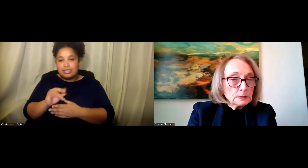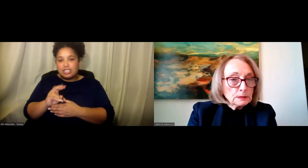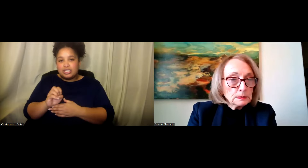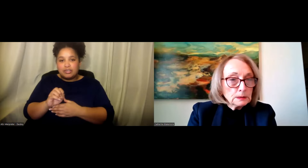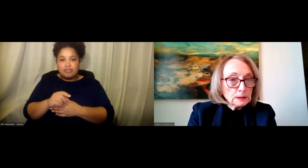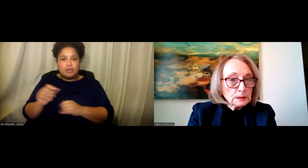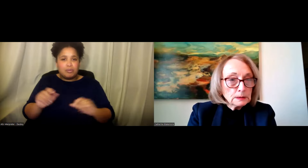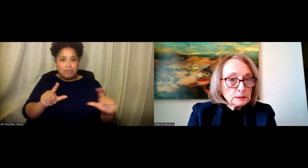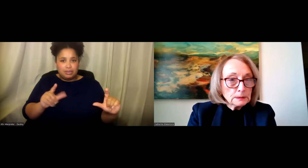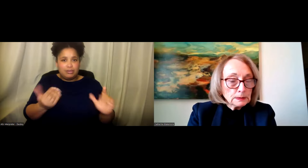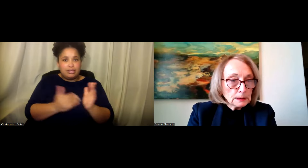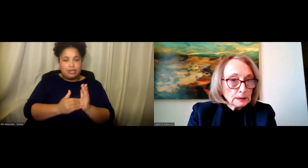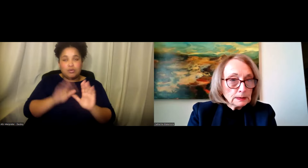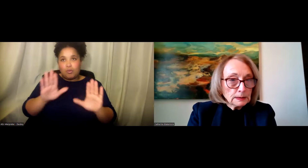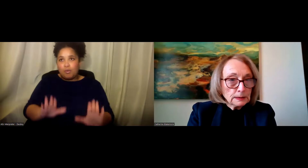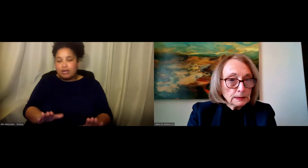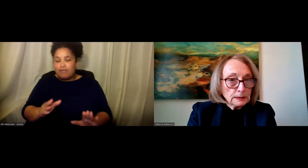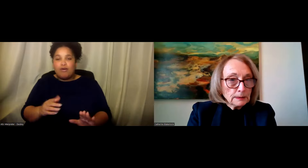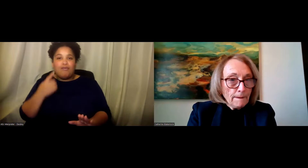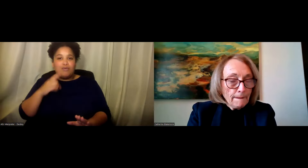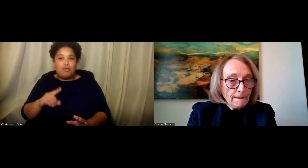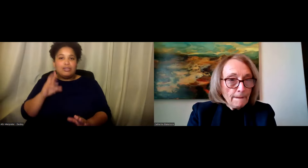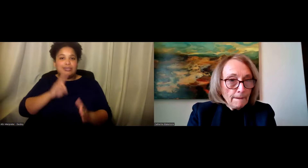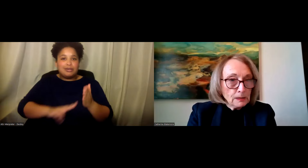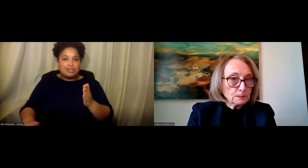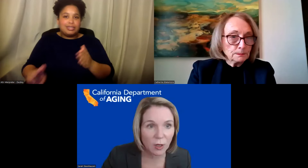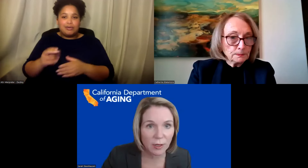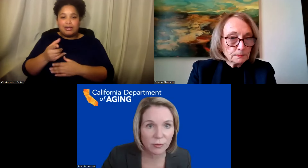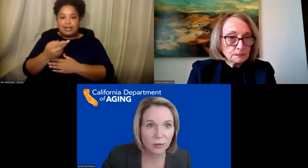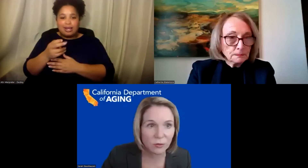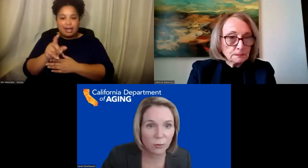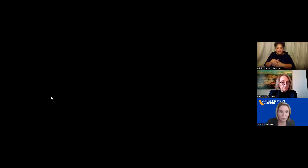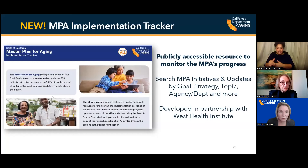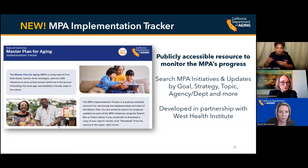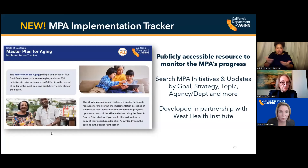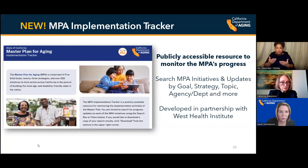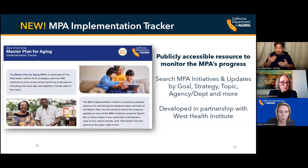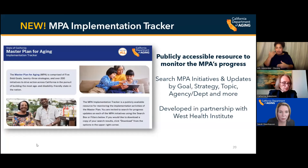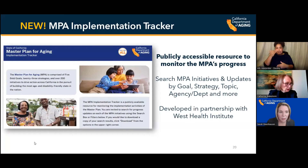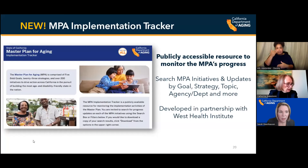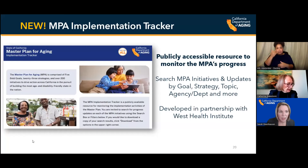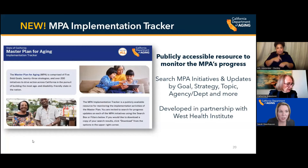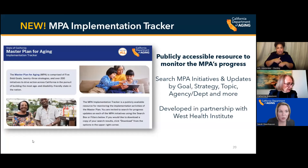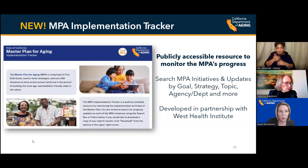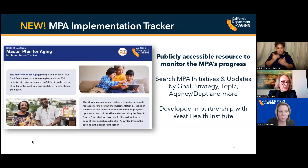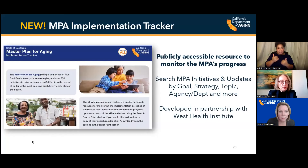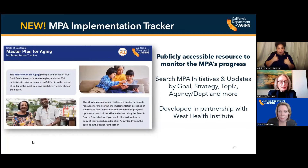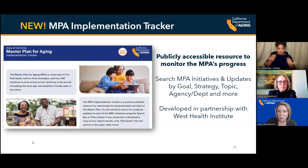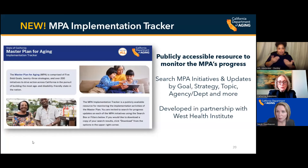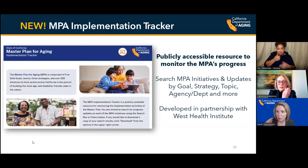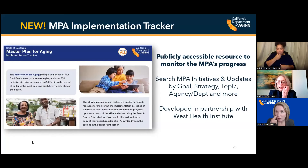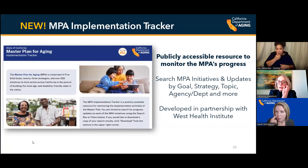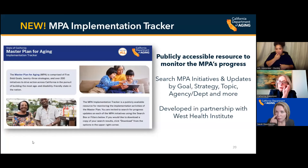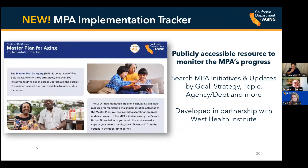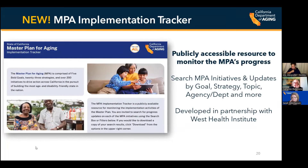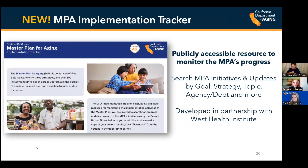was wonderful to hear from Secretary Galley. I'm very aware of the time constraints you all have here, so we'll be quick. I just wanted, and then we're going to